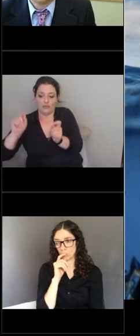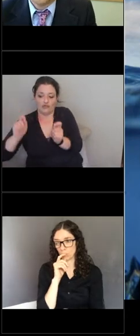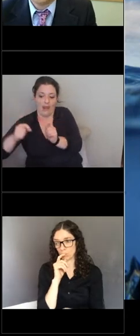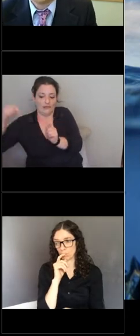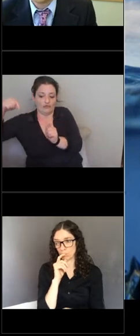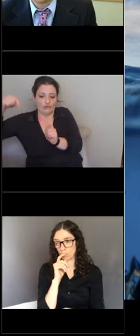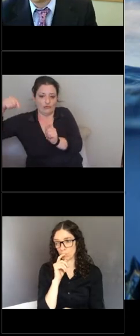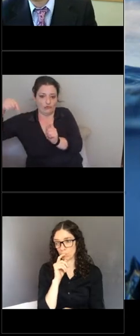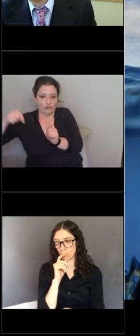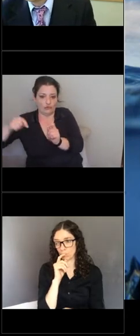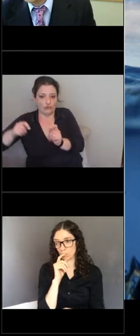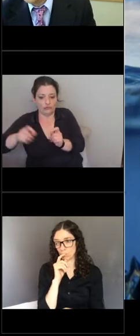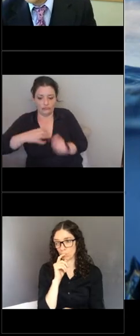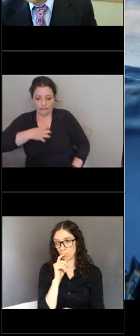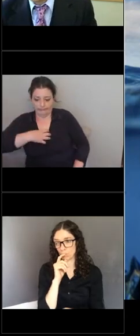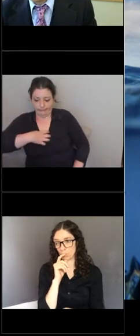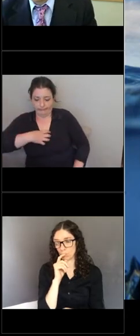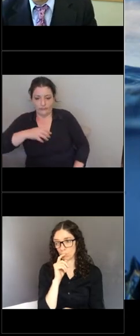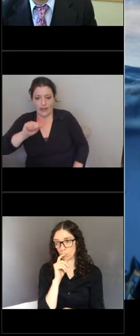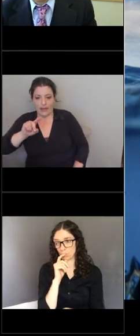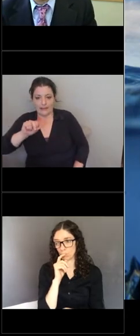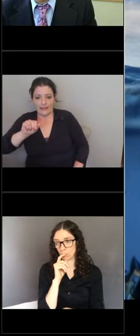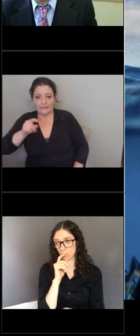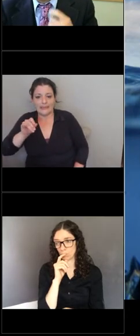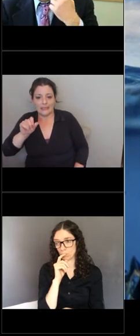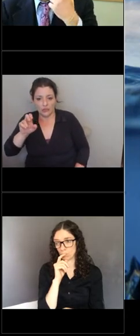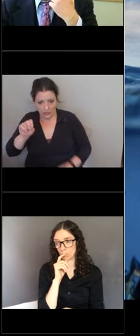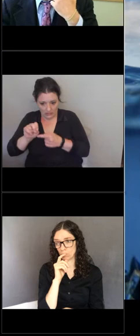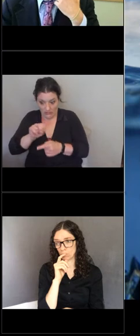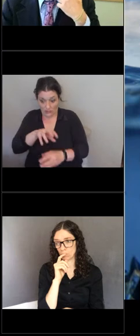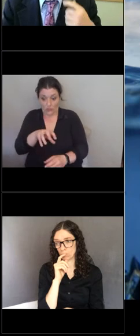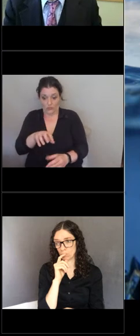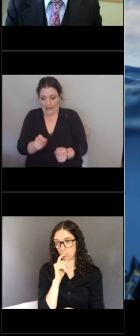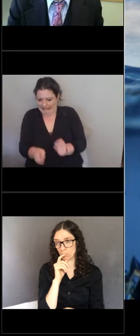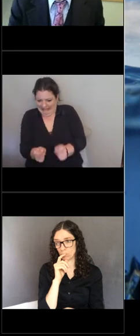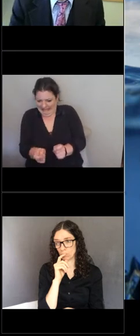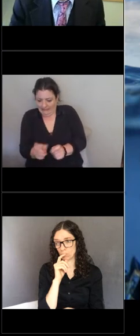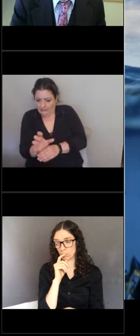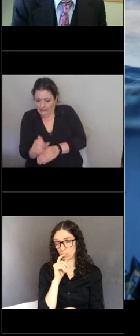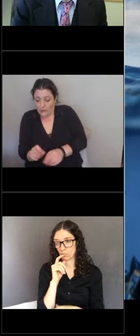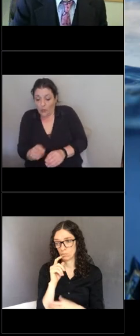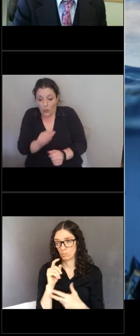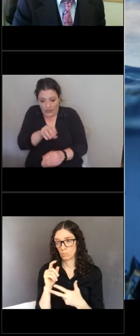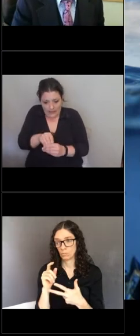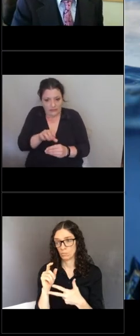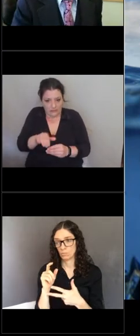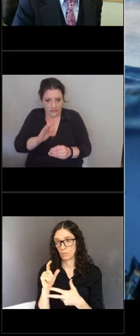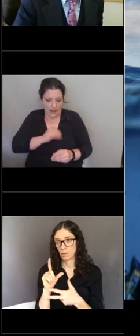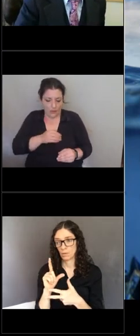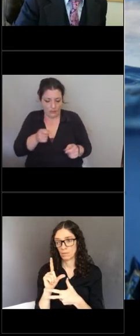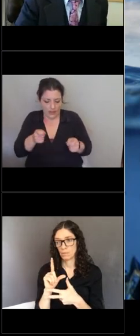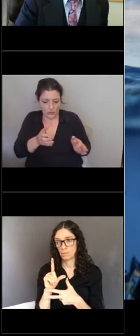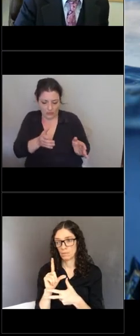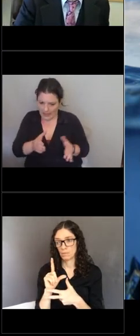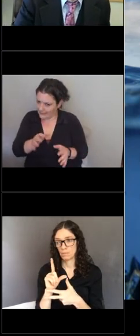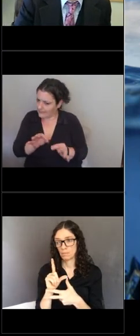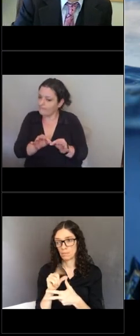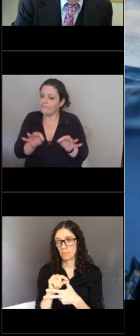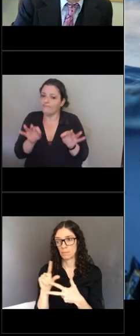adaptation into biodiversity conservation, followed up by Wilson et al. In 2020, that was showing